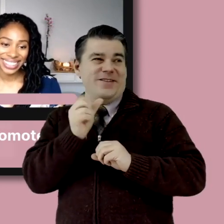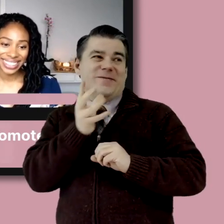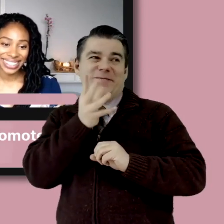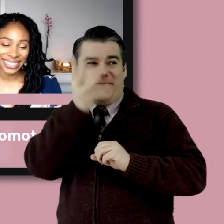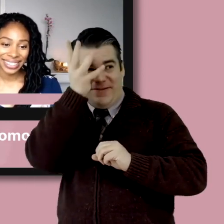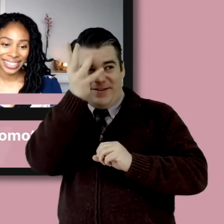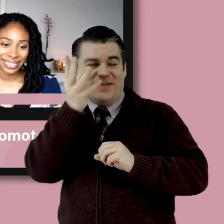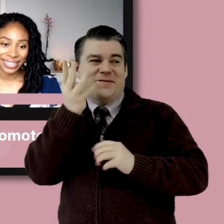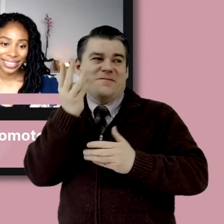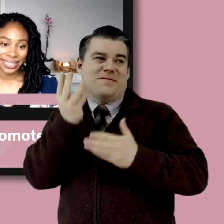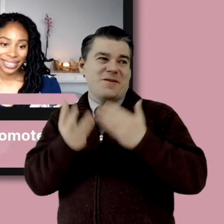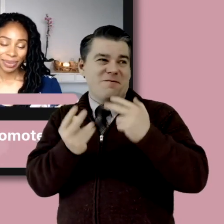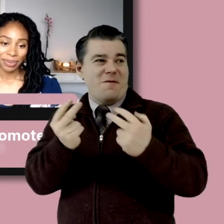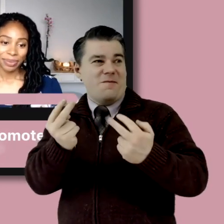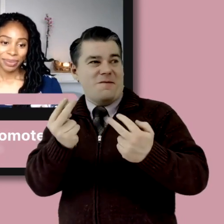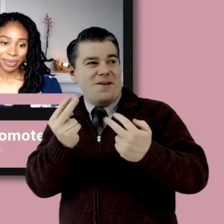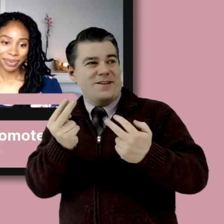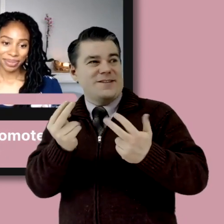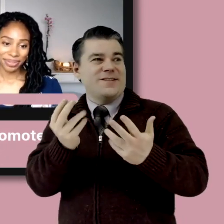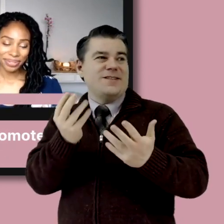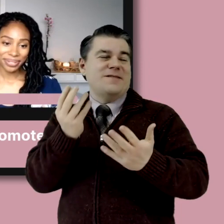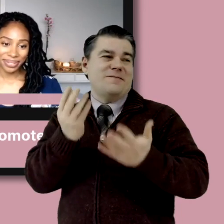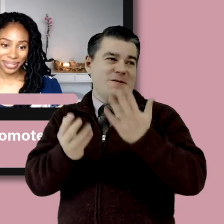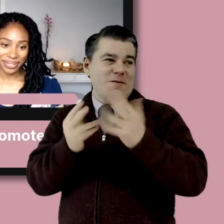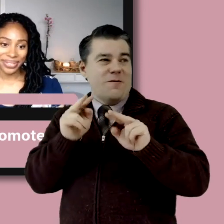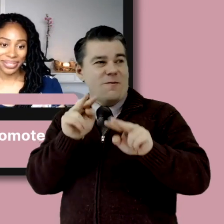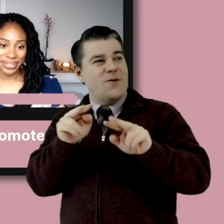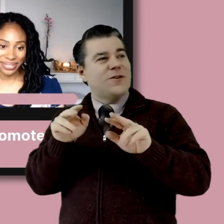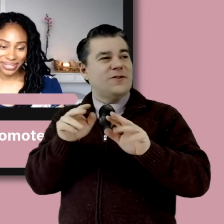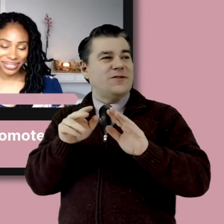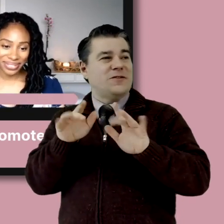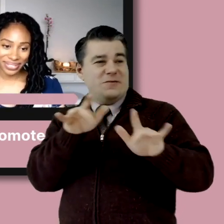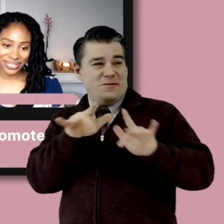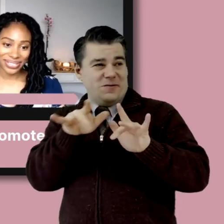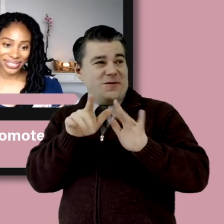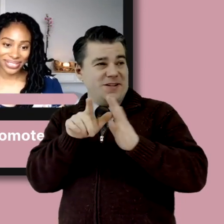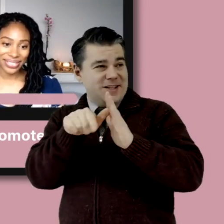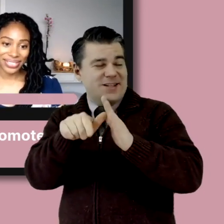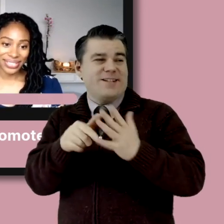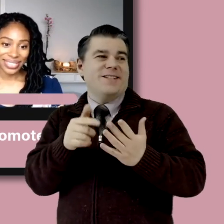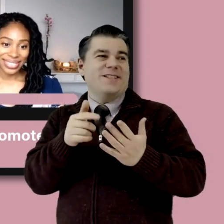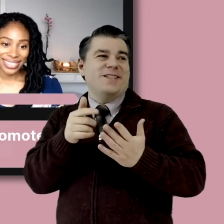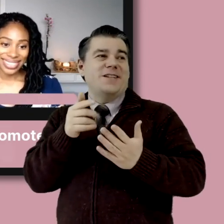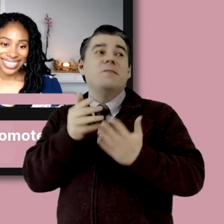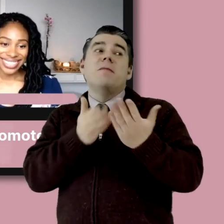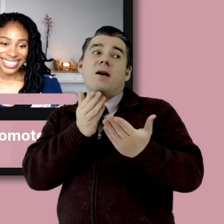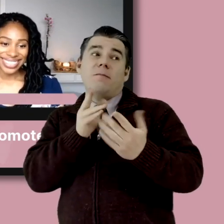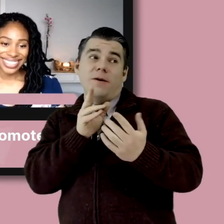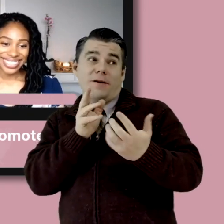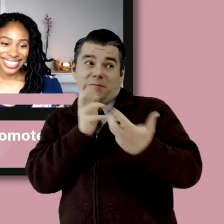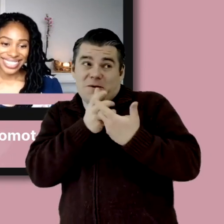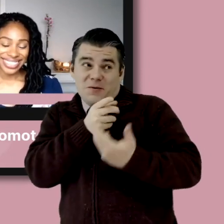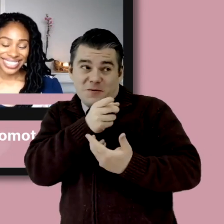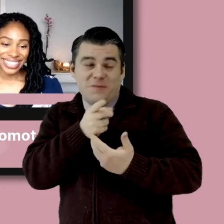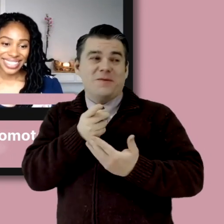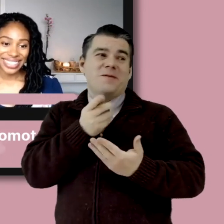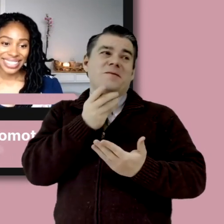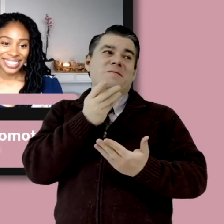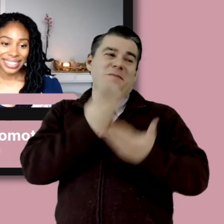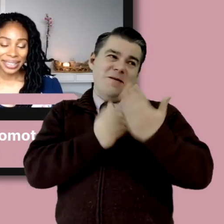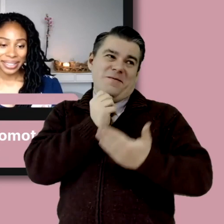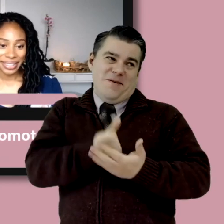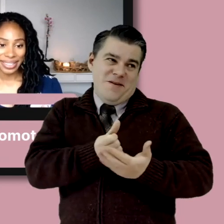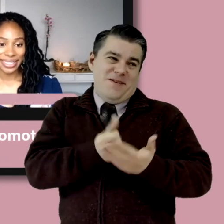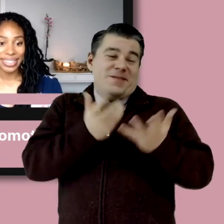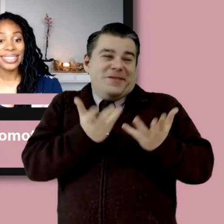might be watching out there or might watch the replay of this. This might apply to you and maybe it